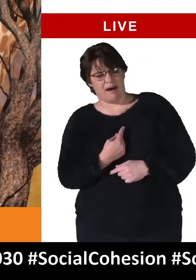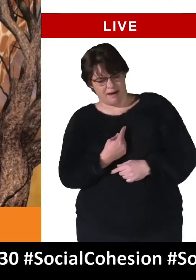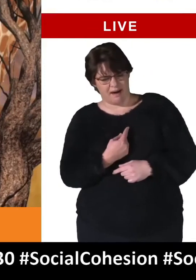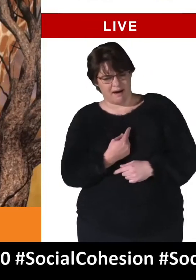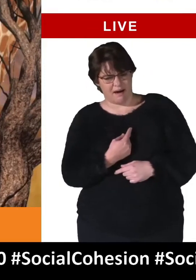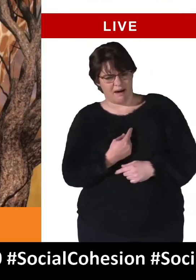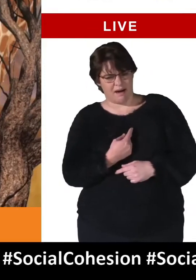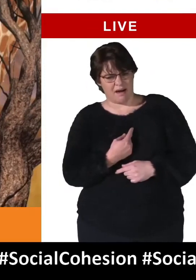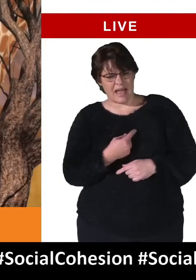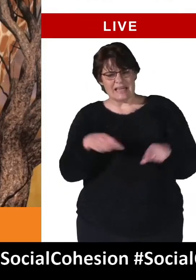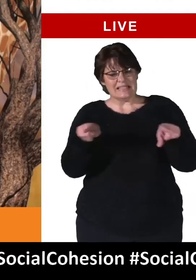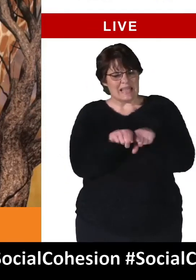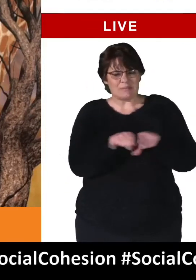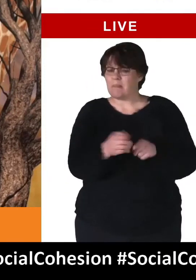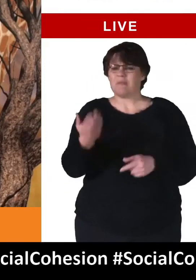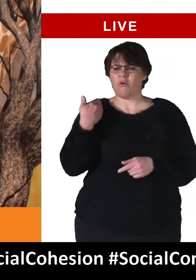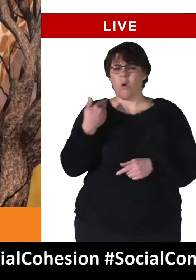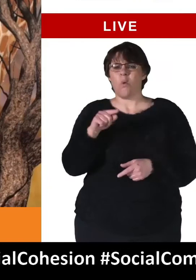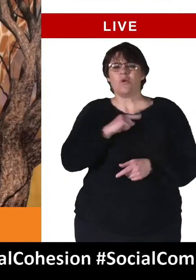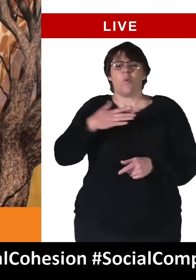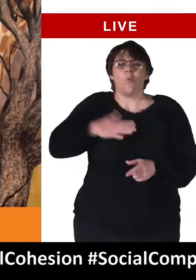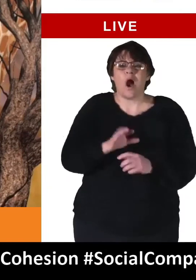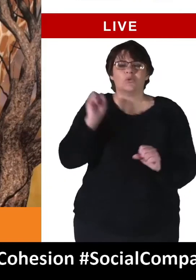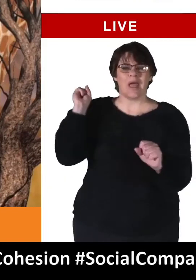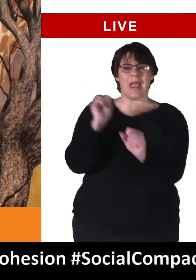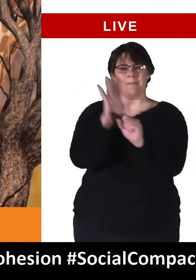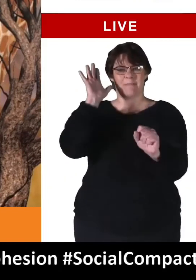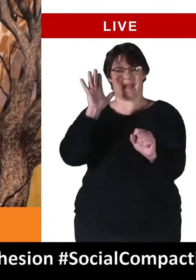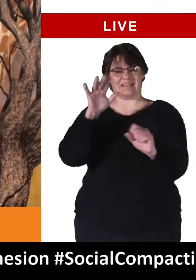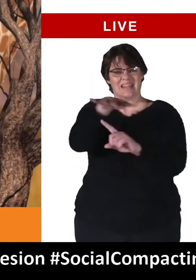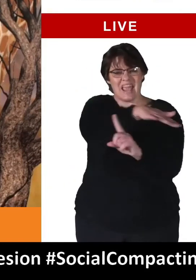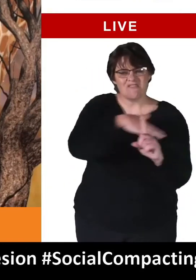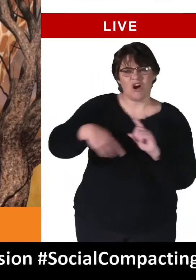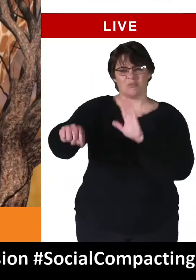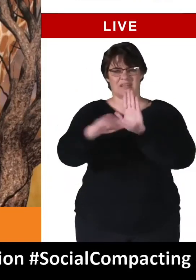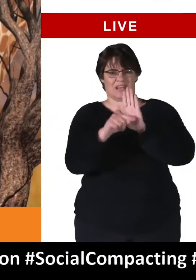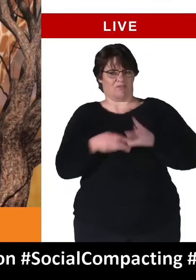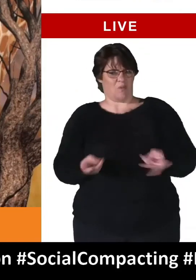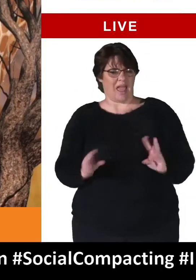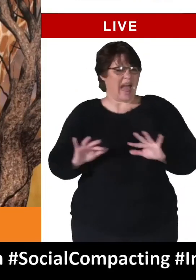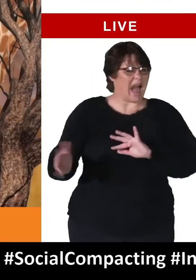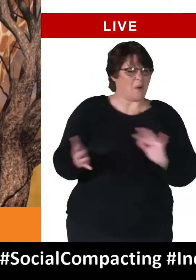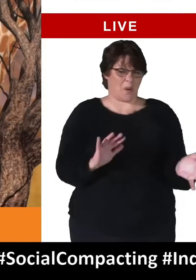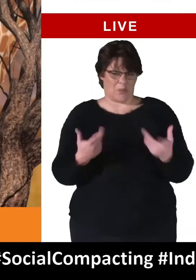we do things in a manner that doesn't impact environment in a negative